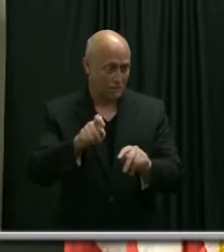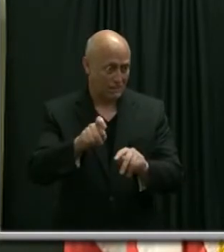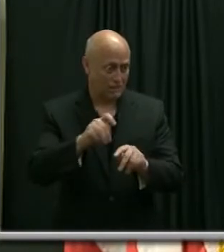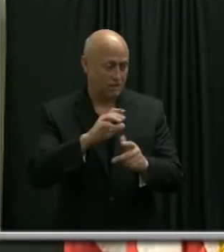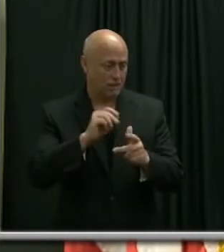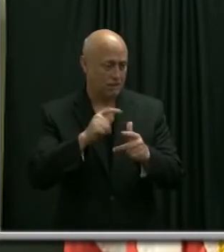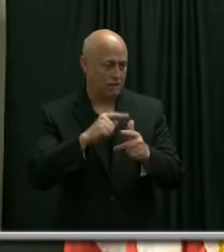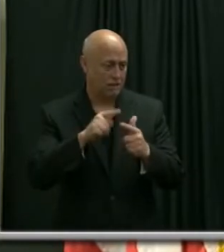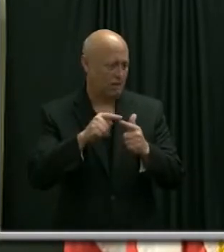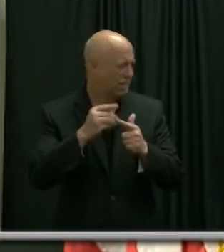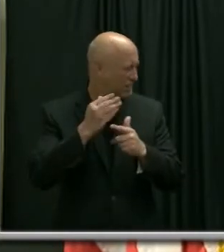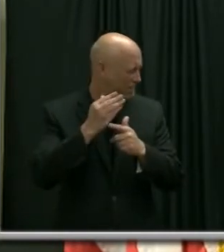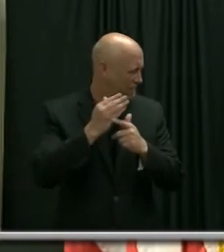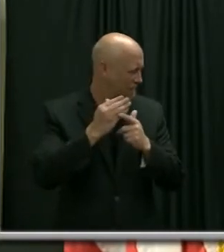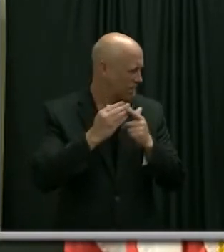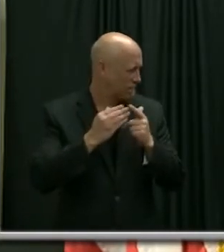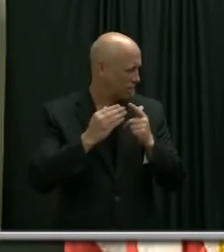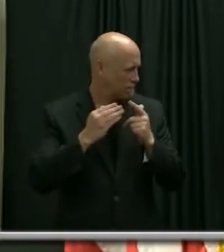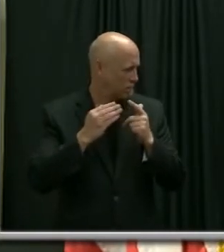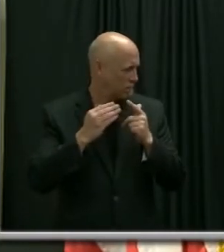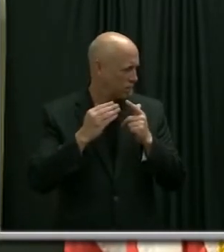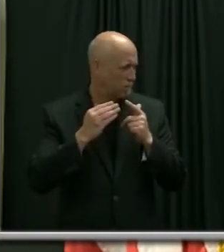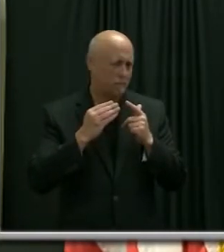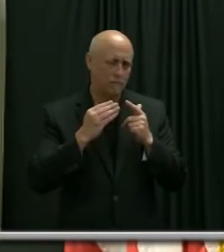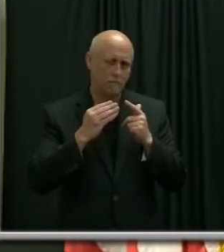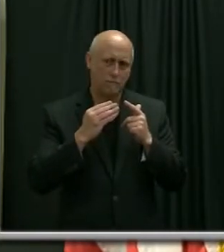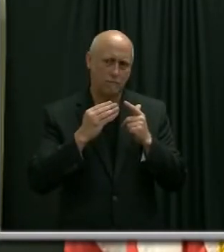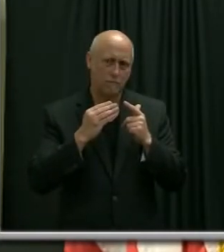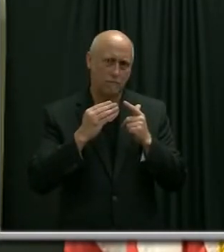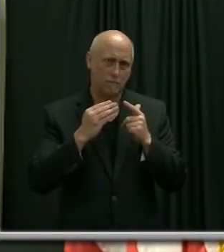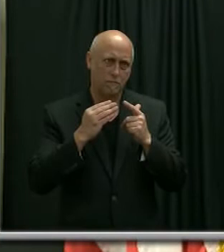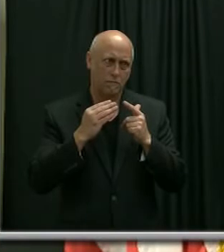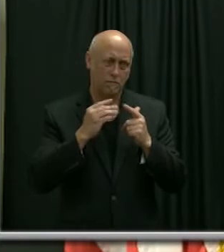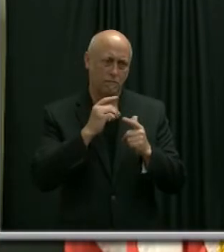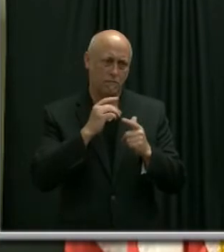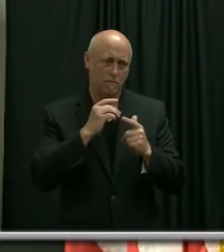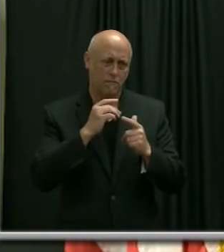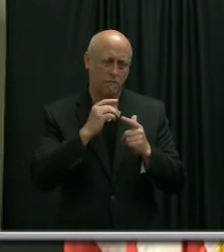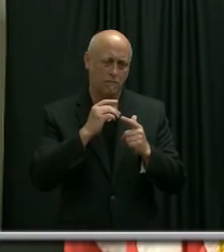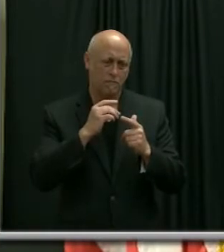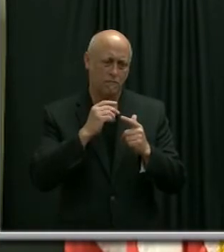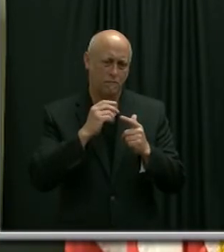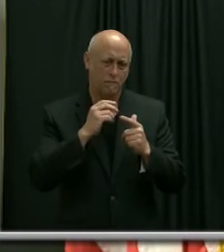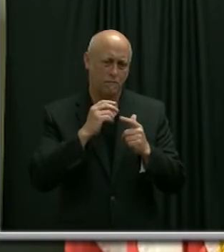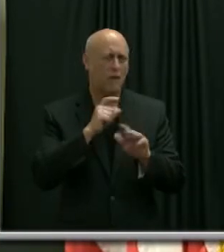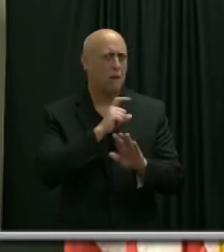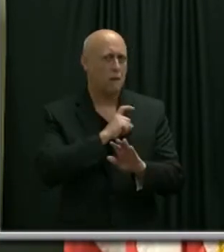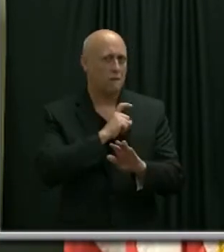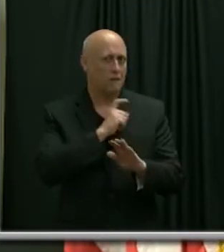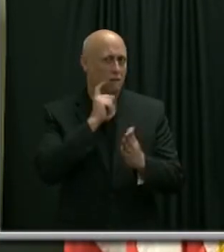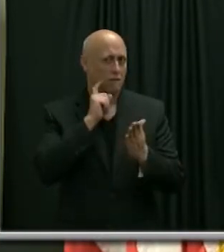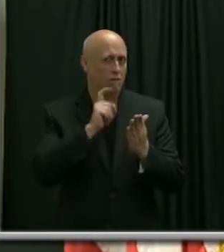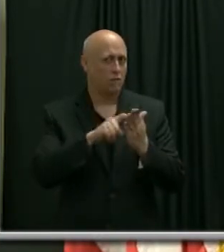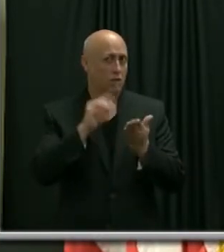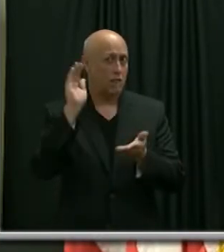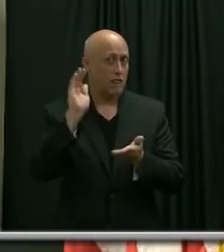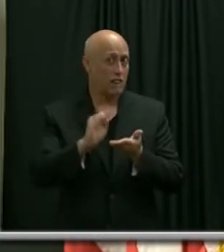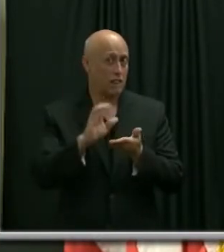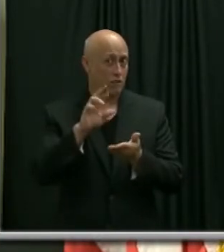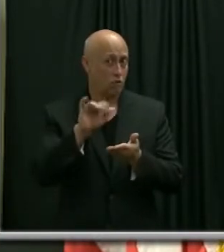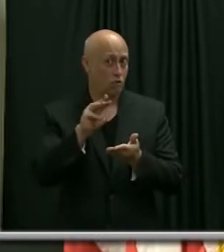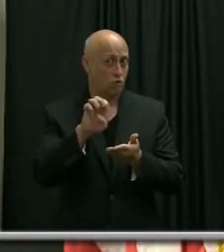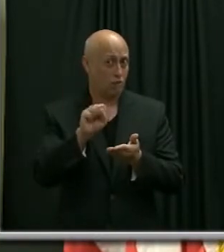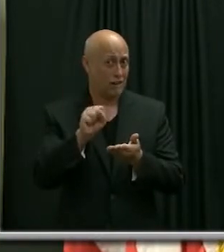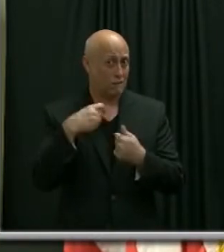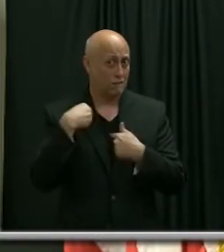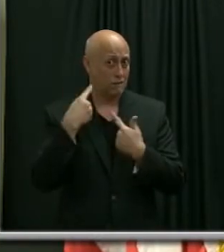had a couple shootings in the last couple of days, so I'm wondering if the police force has seen, are they seeing more or less crimes, responding to more or